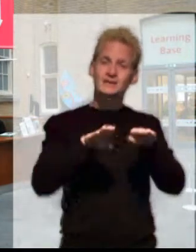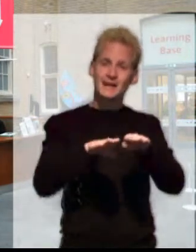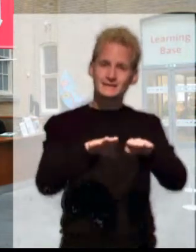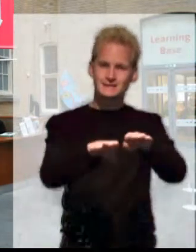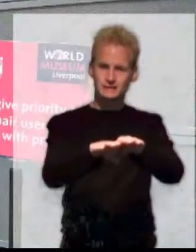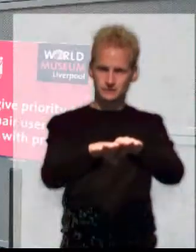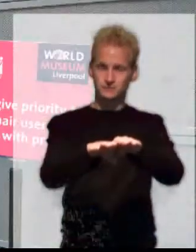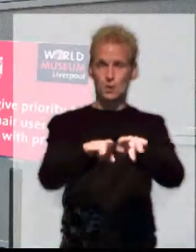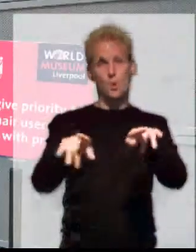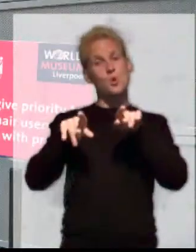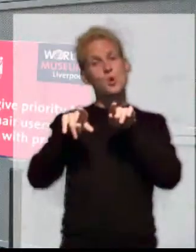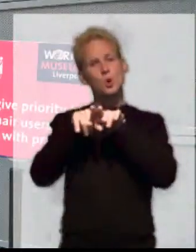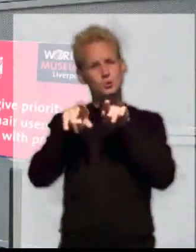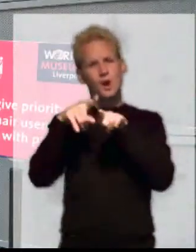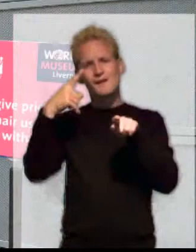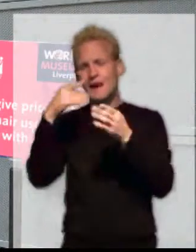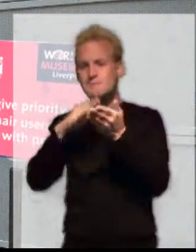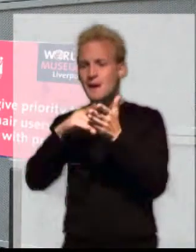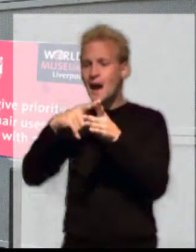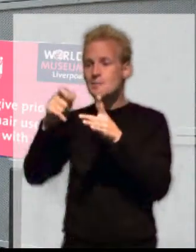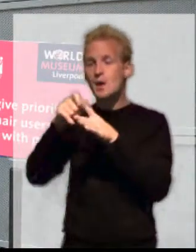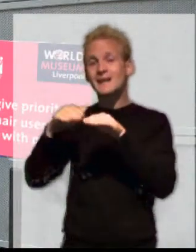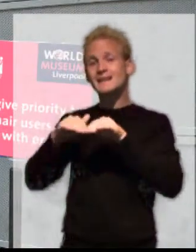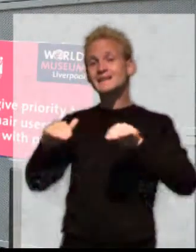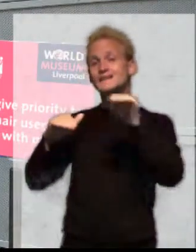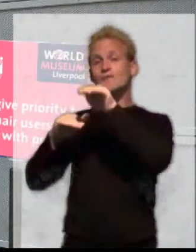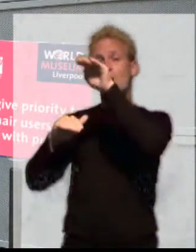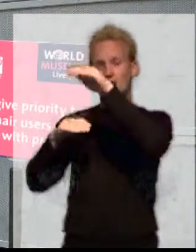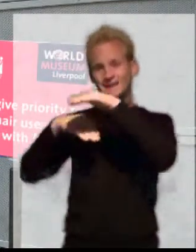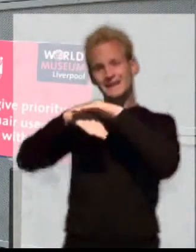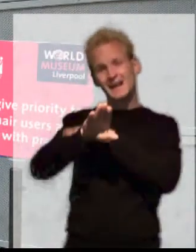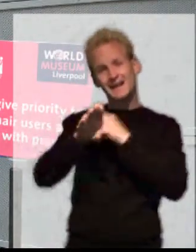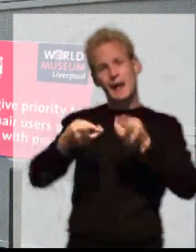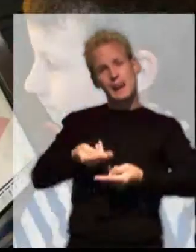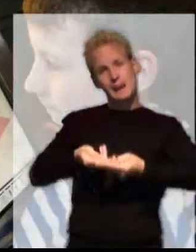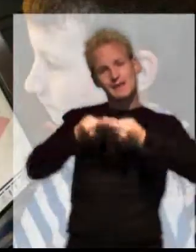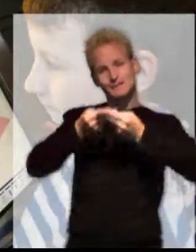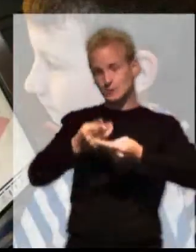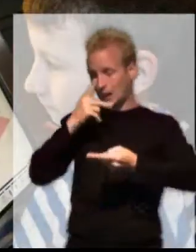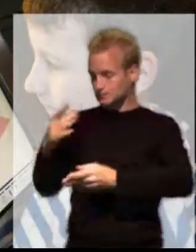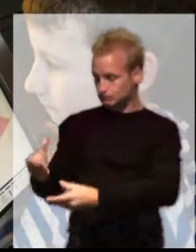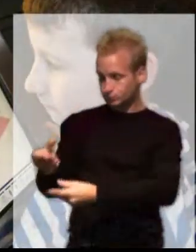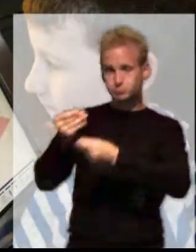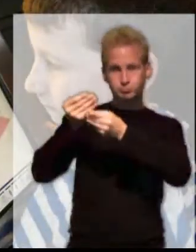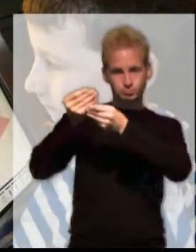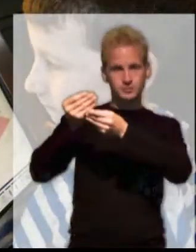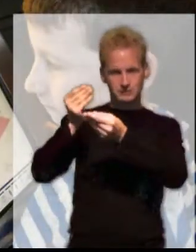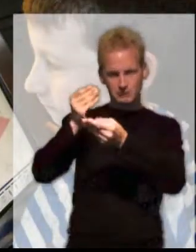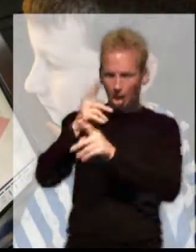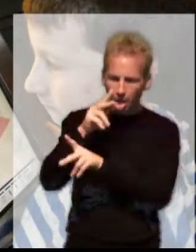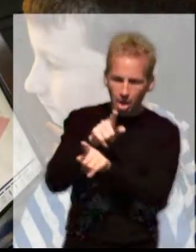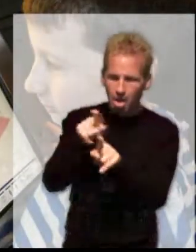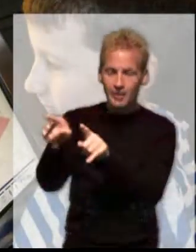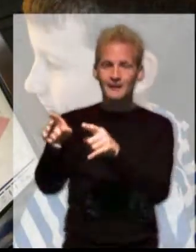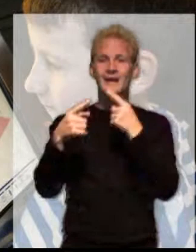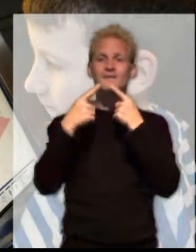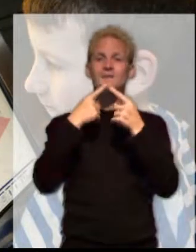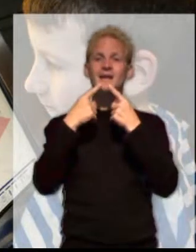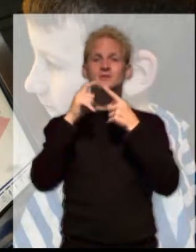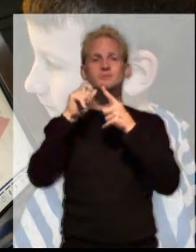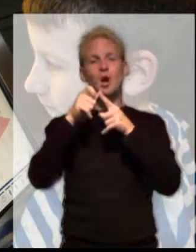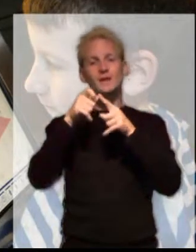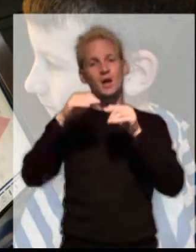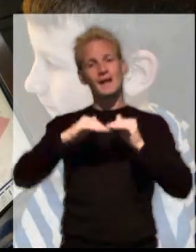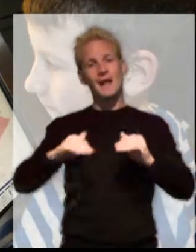Maps are also available on each floor and inside all lifts. There are information points on every